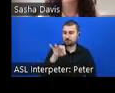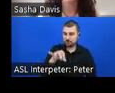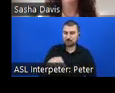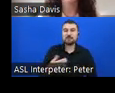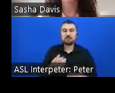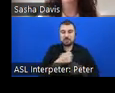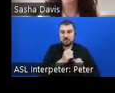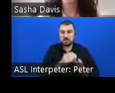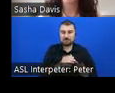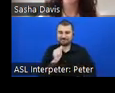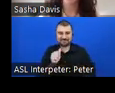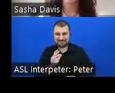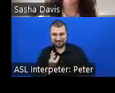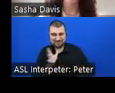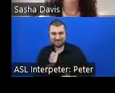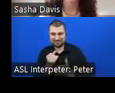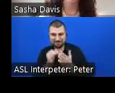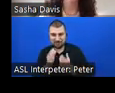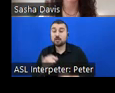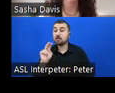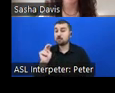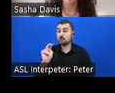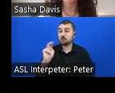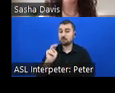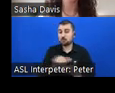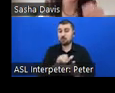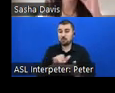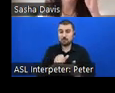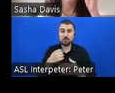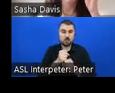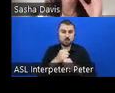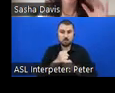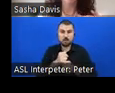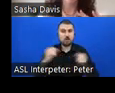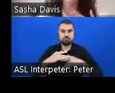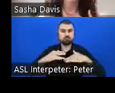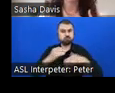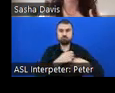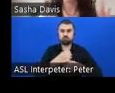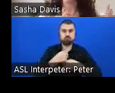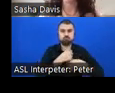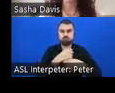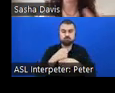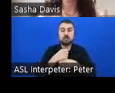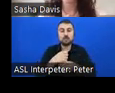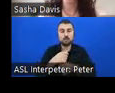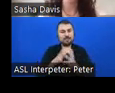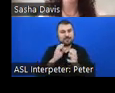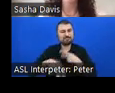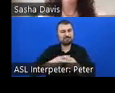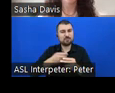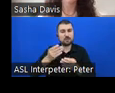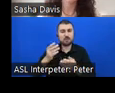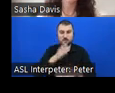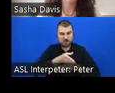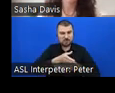artists. New York was a manufacturing hub, and there were a lot of these woods being imported